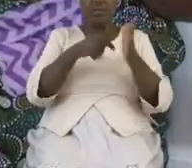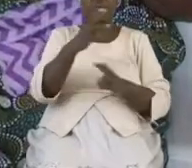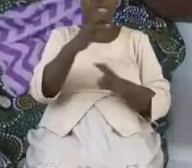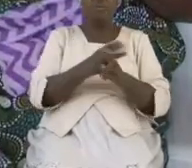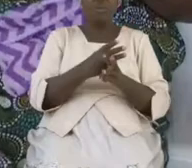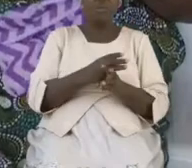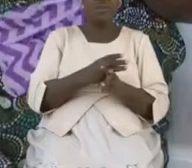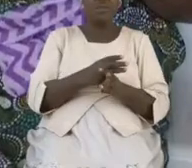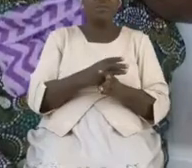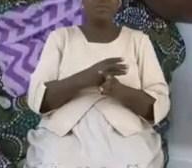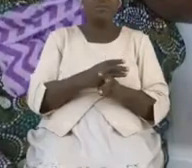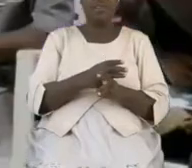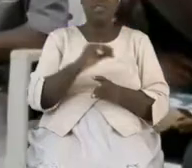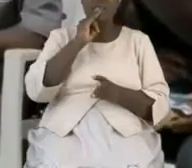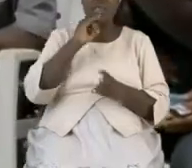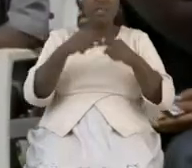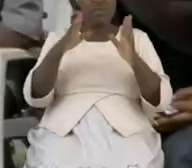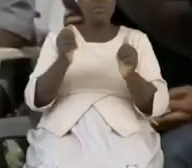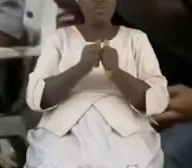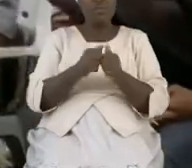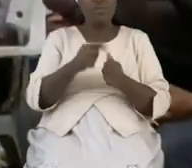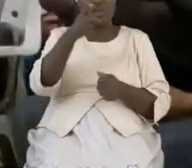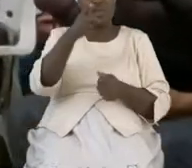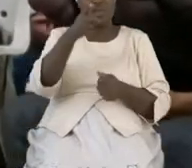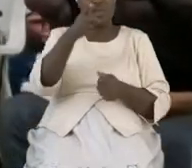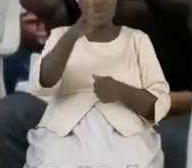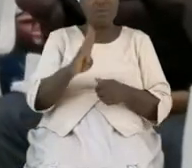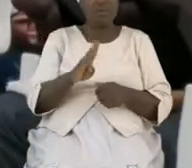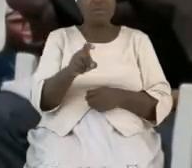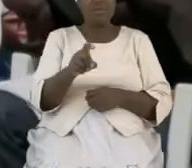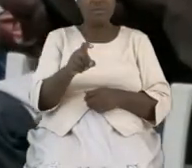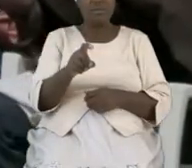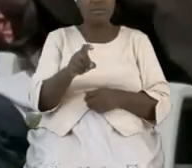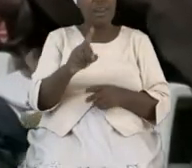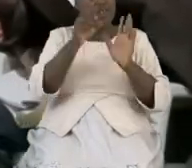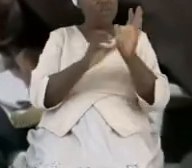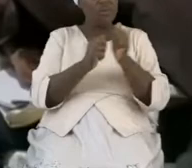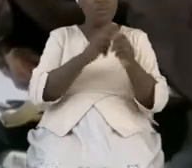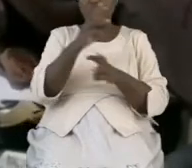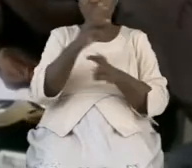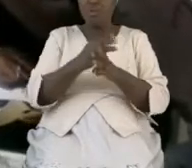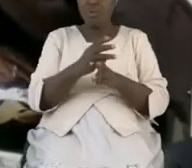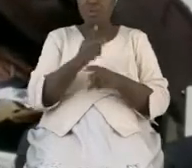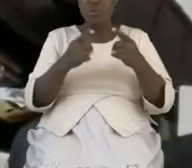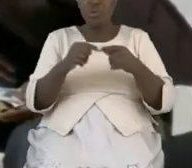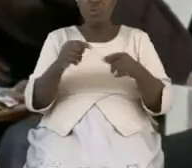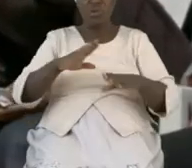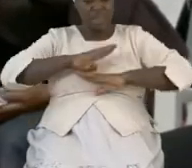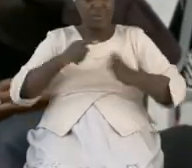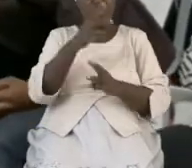is enmity with God? Friendship with the world, you want to please the world in your